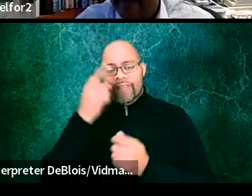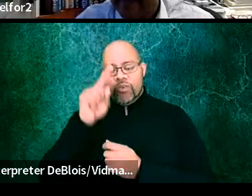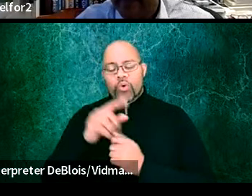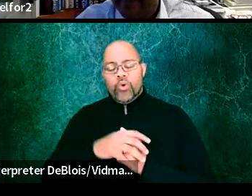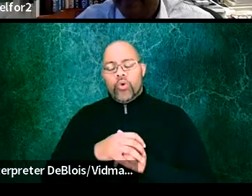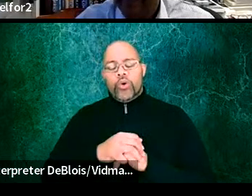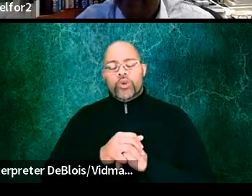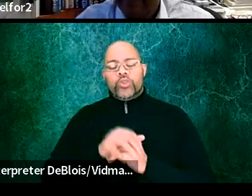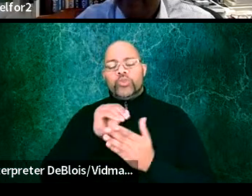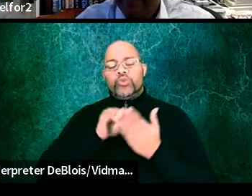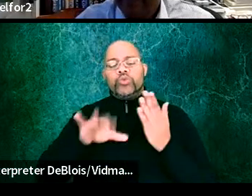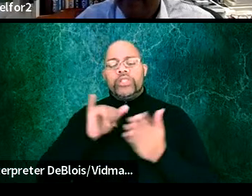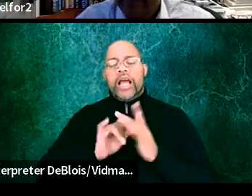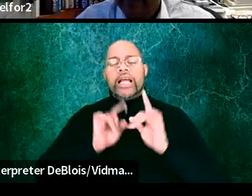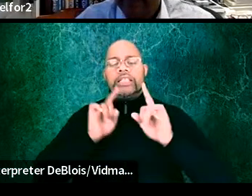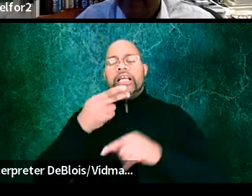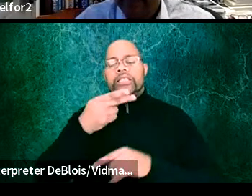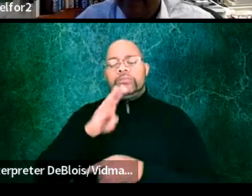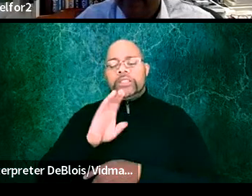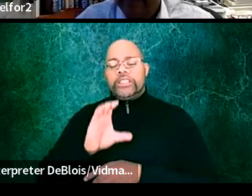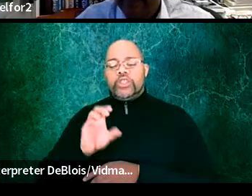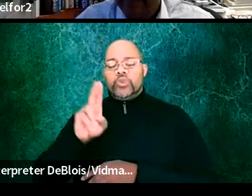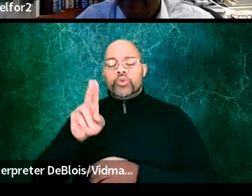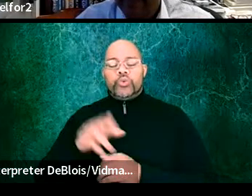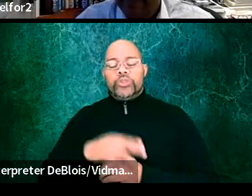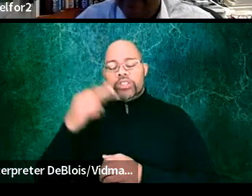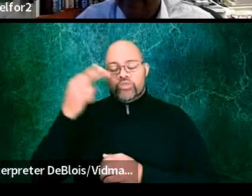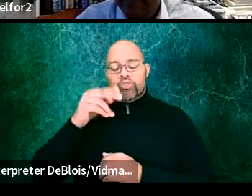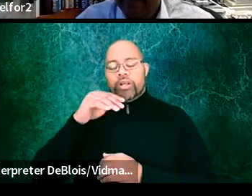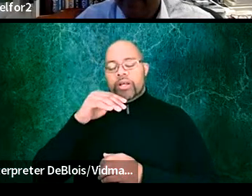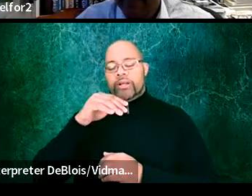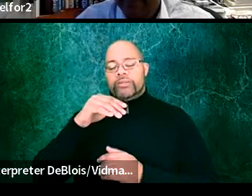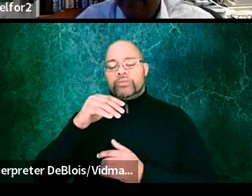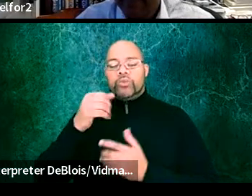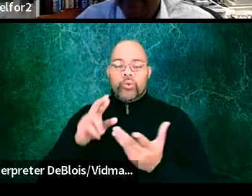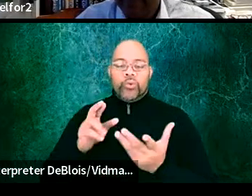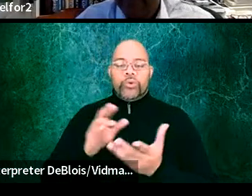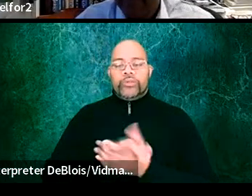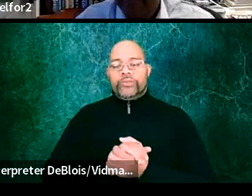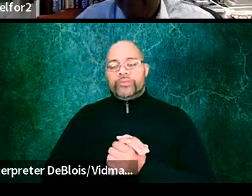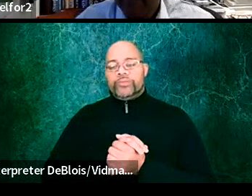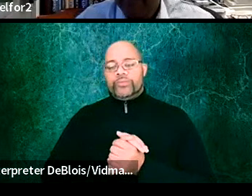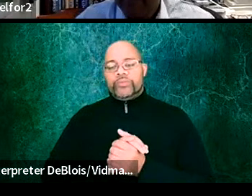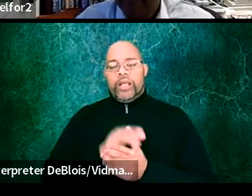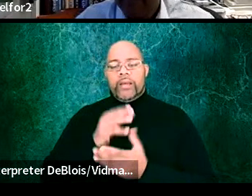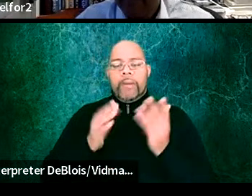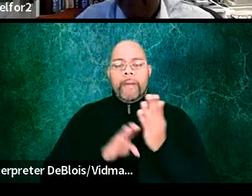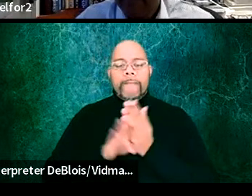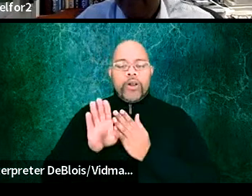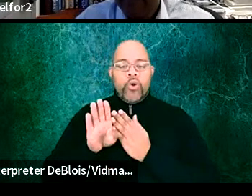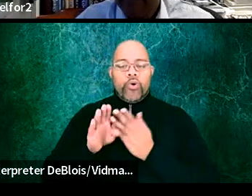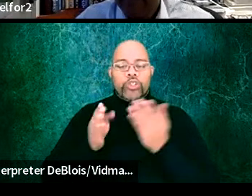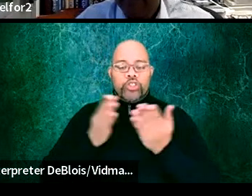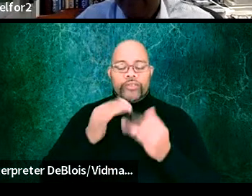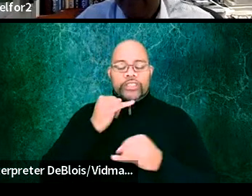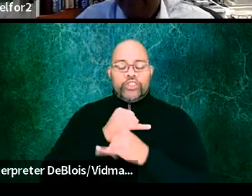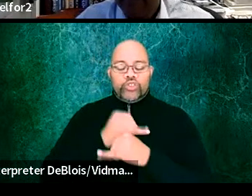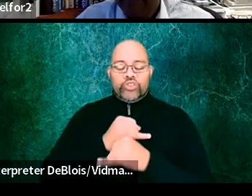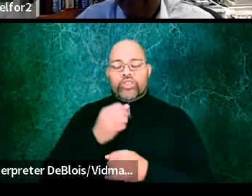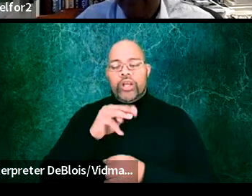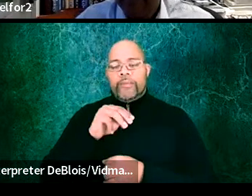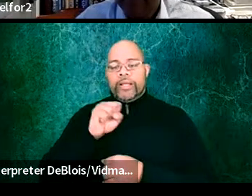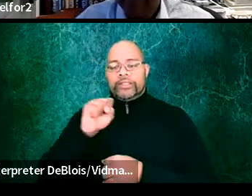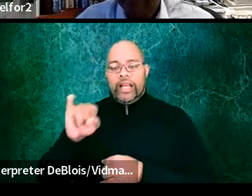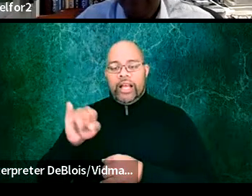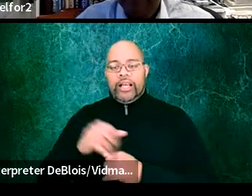for students that attend HBCUs historically, or it might be minority serving institutions, so